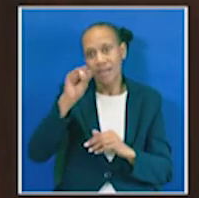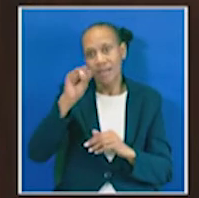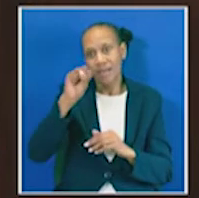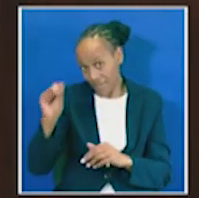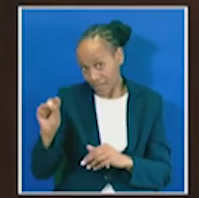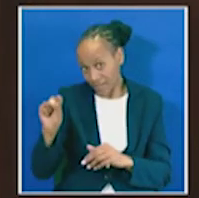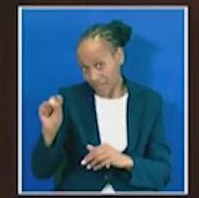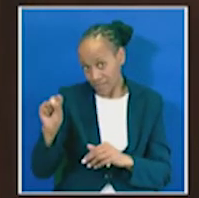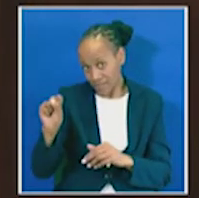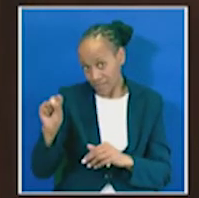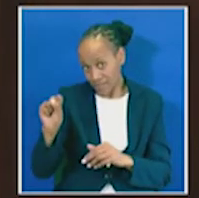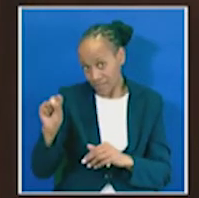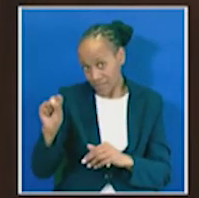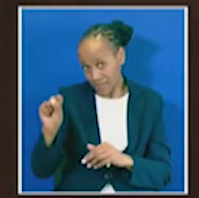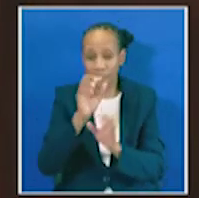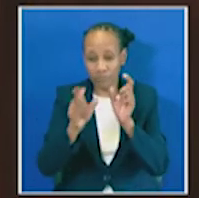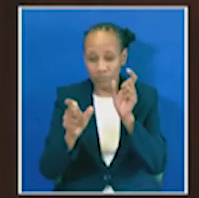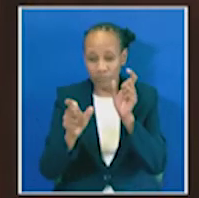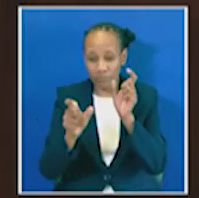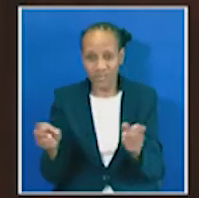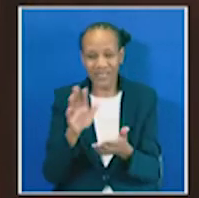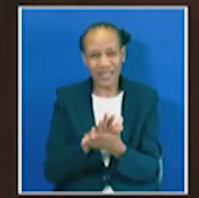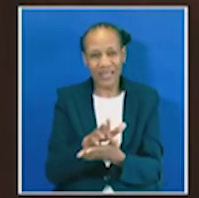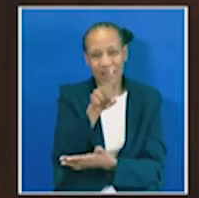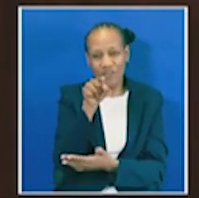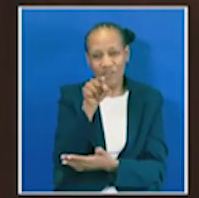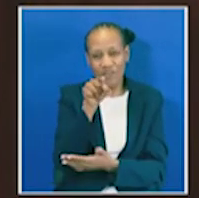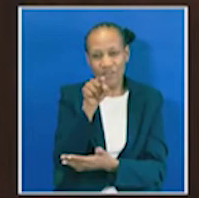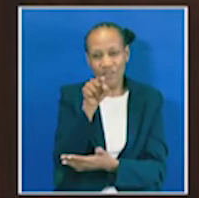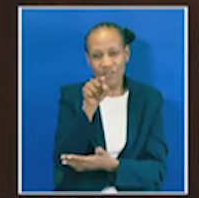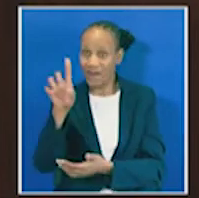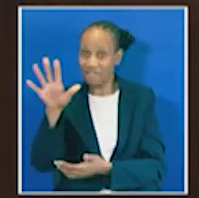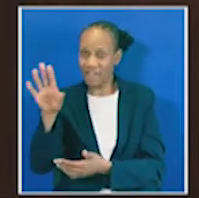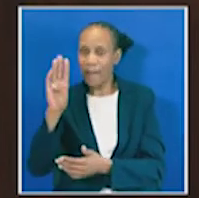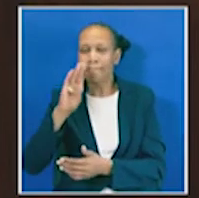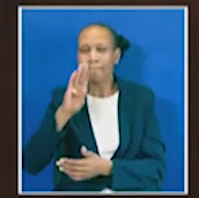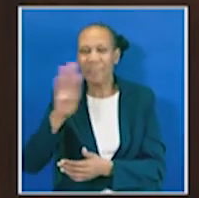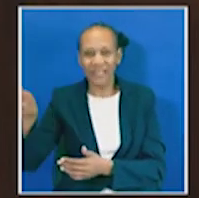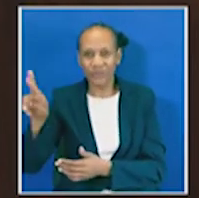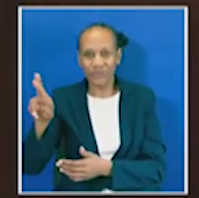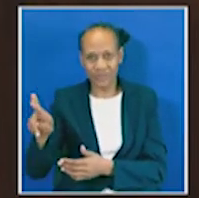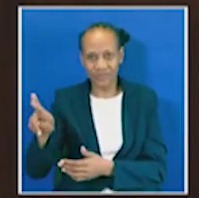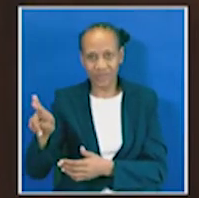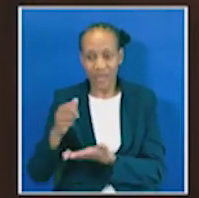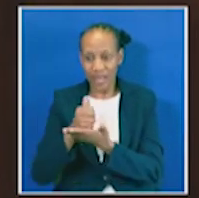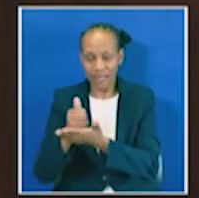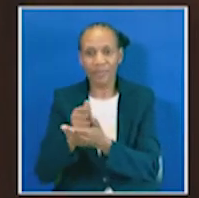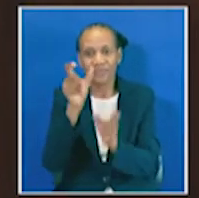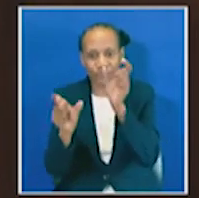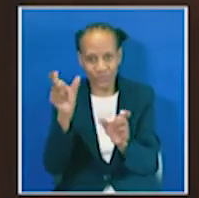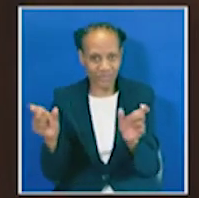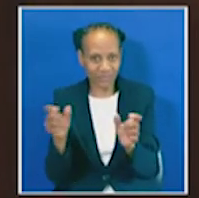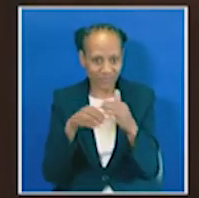and bursaries to students. 11.215 billion is allocated to students. That